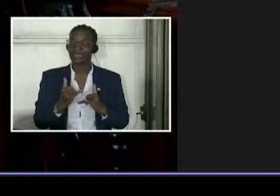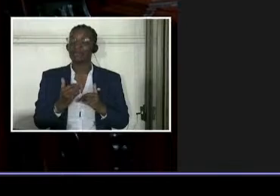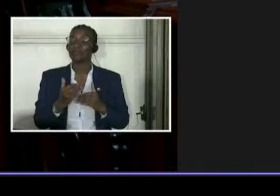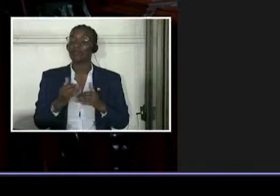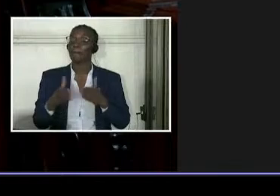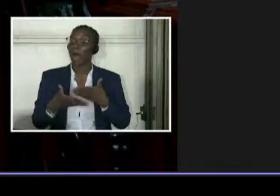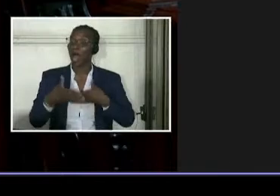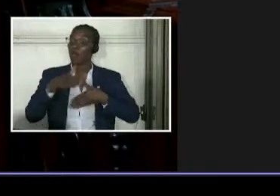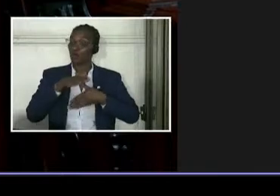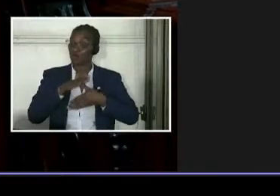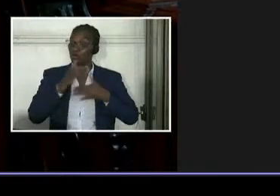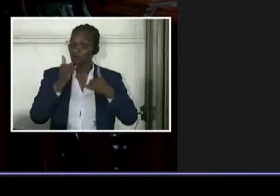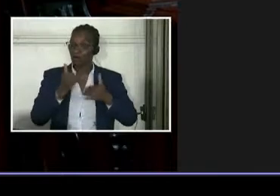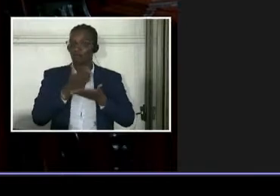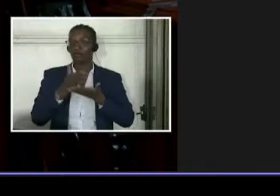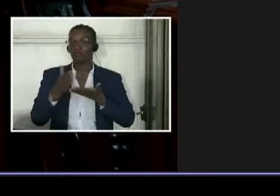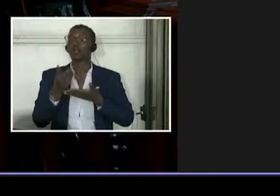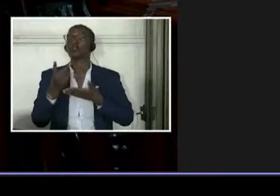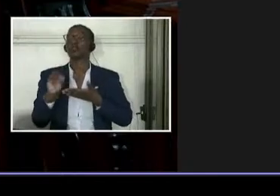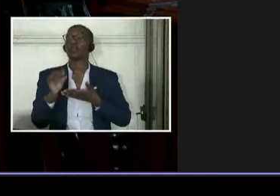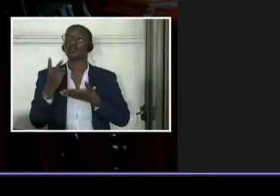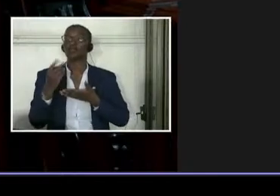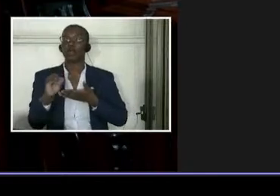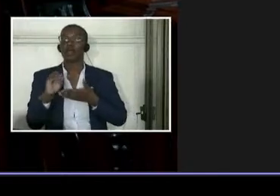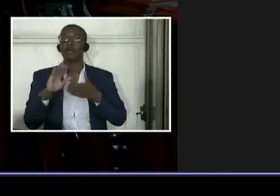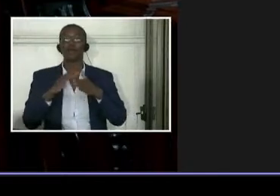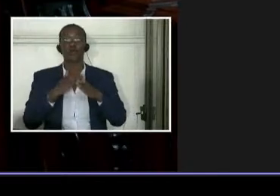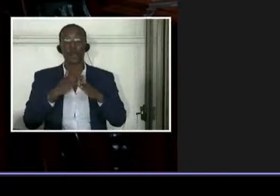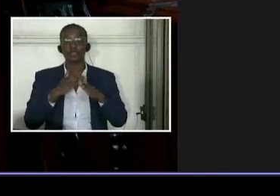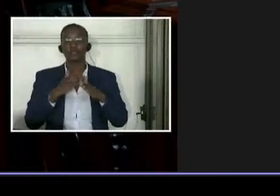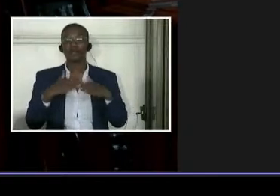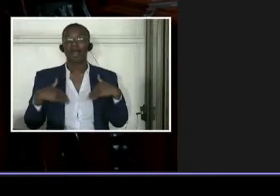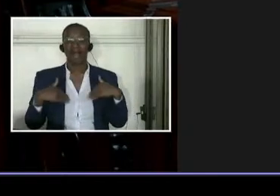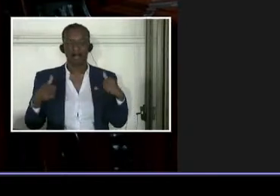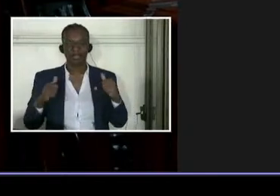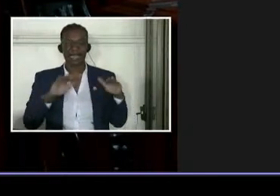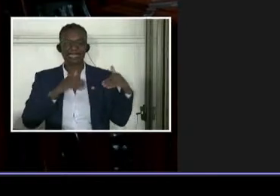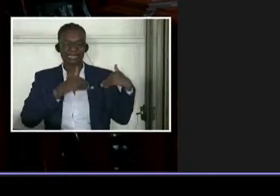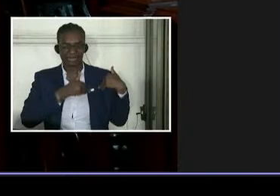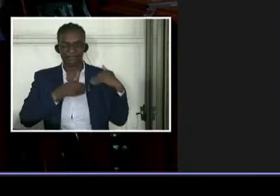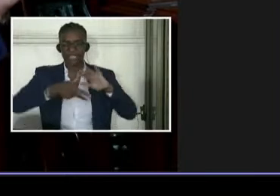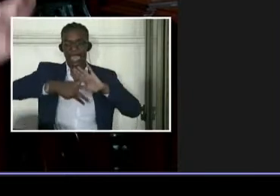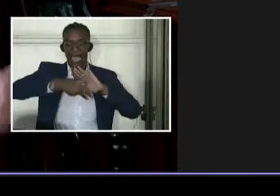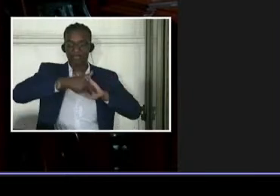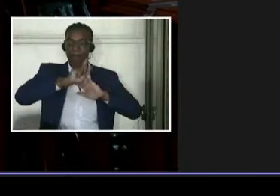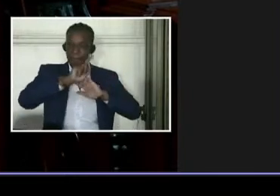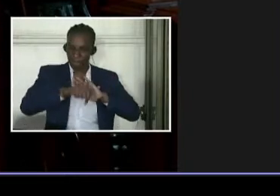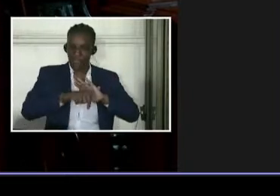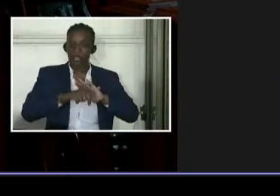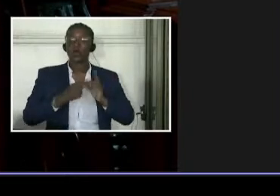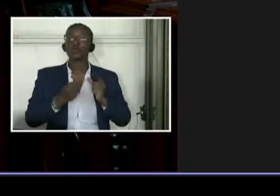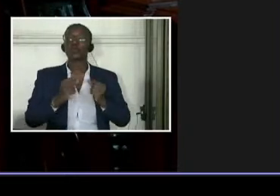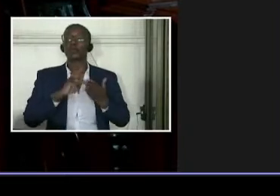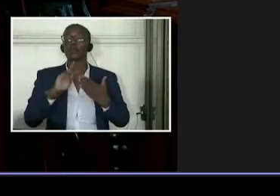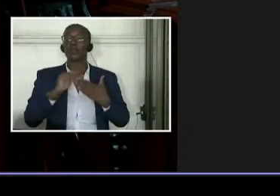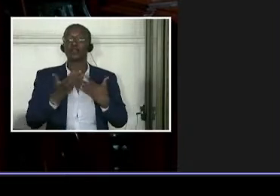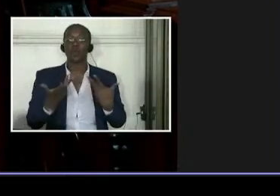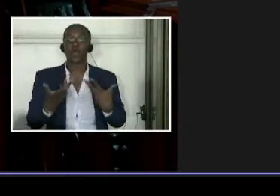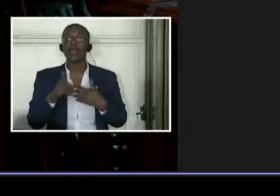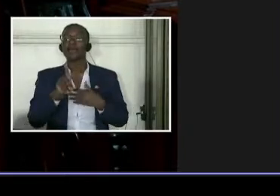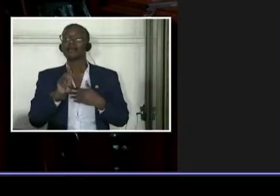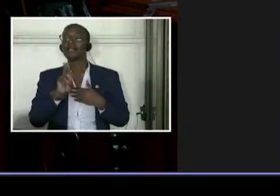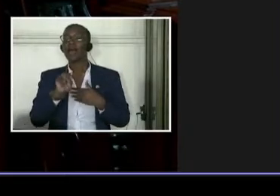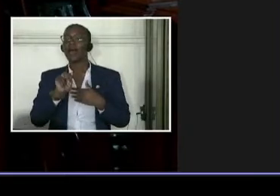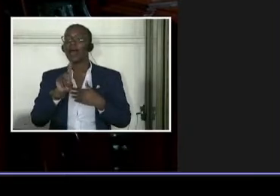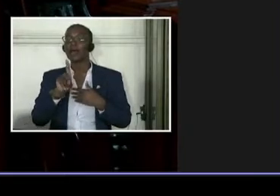Abatement Regulation 2020 and in accordance with Occupational Health and Safety Act. We are doing this project in Dannhauser. We've been